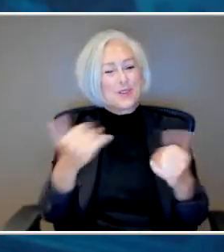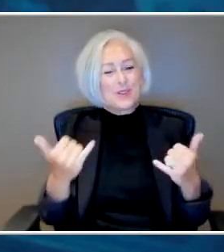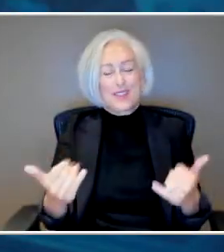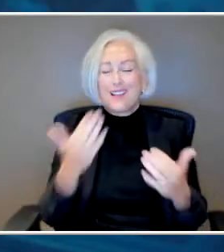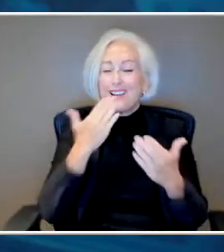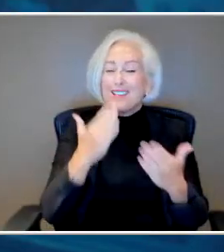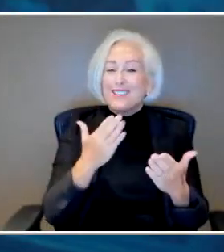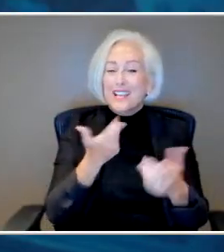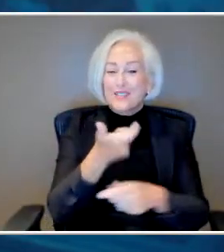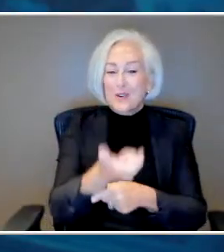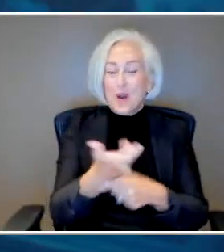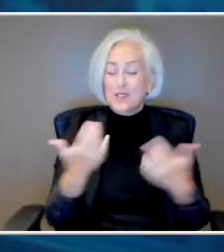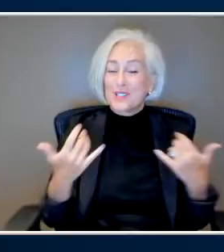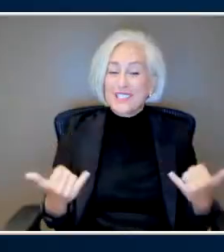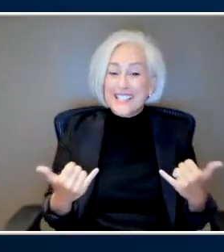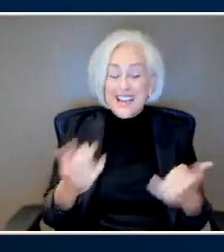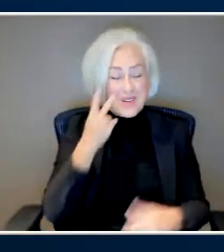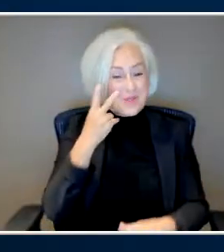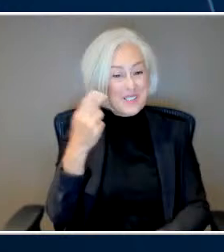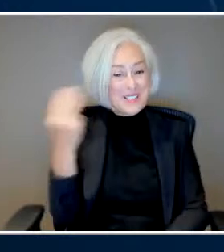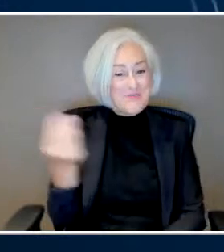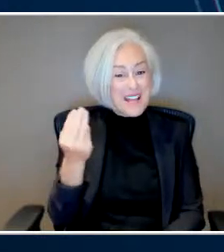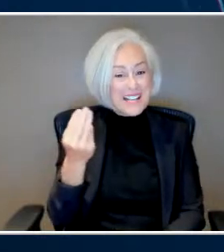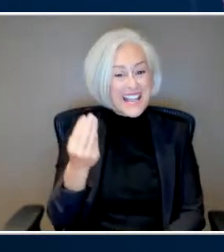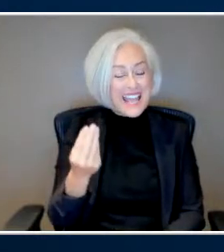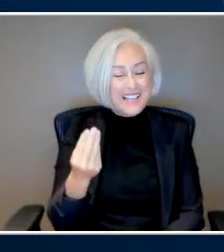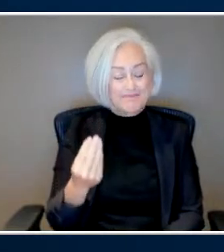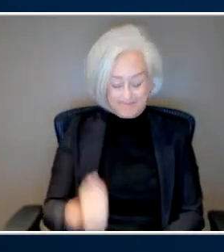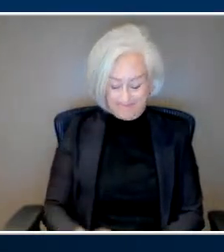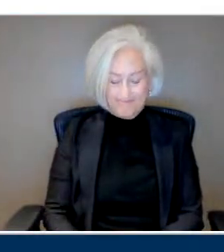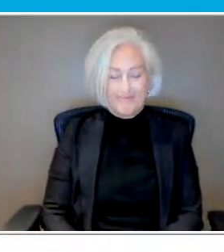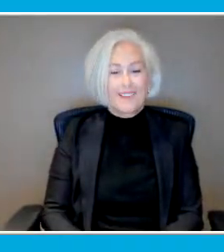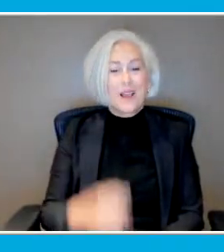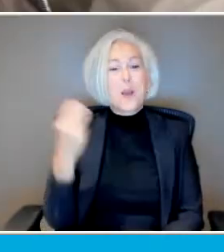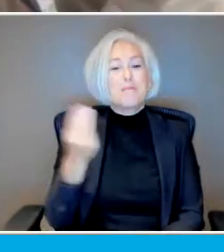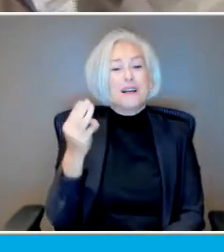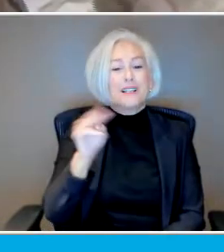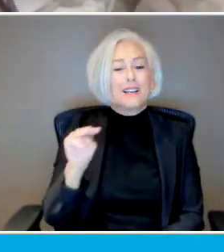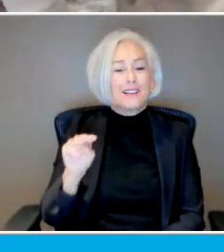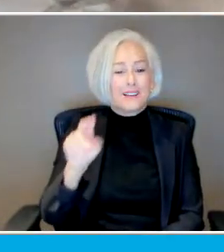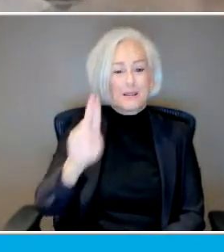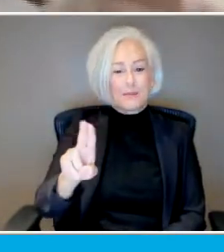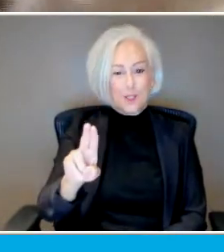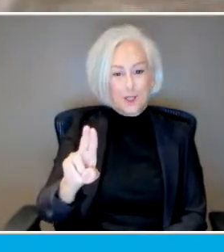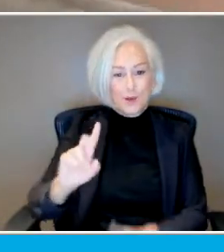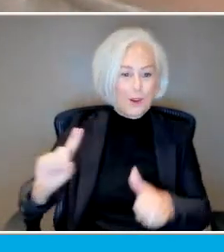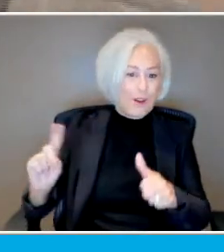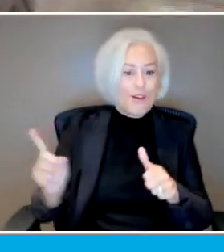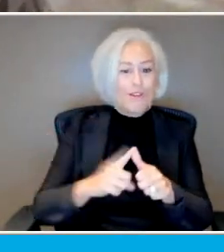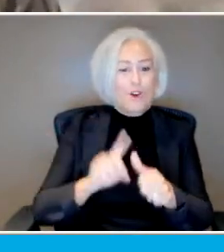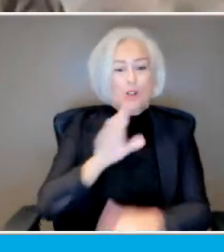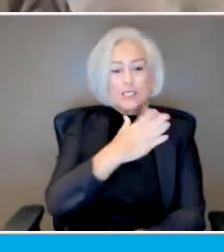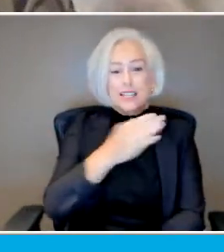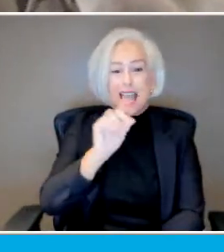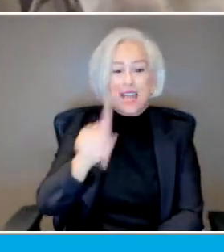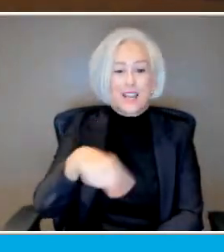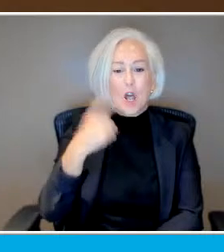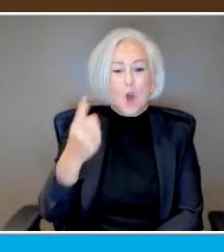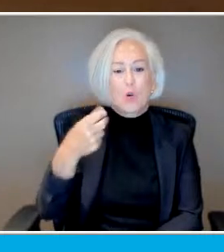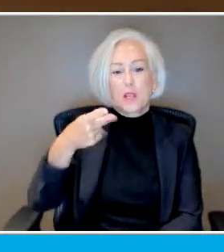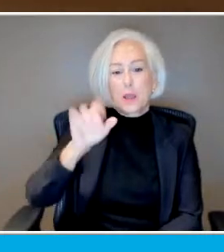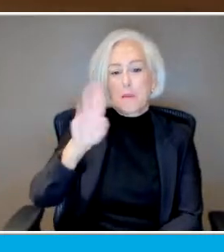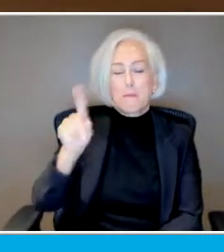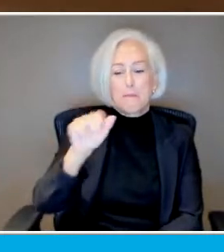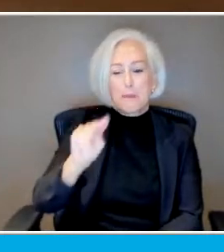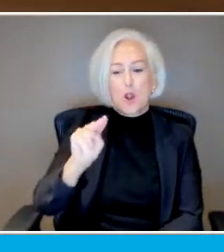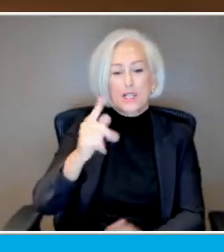for being with us. We'll see you back here on Monday. Coming up Monday on the Morning Medical Update, the first and only Parkinson's treatment of its kind. Instead